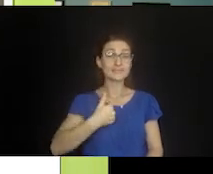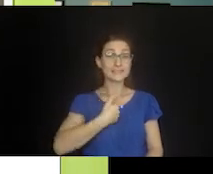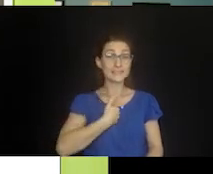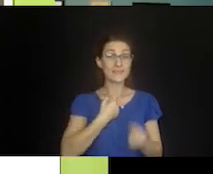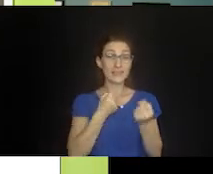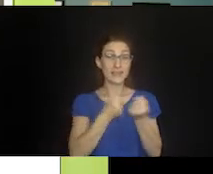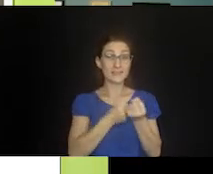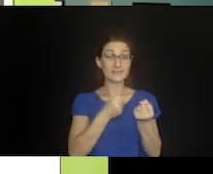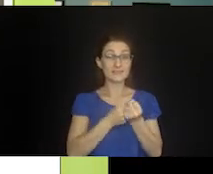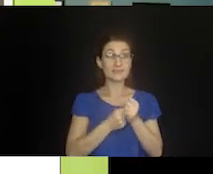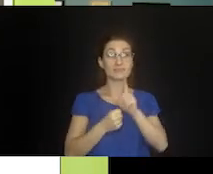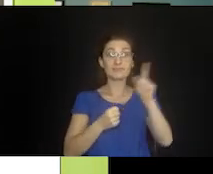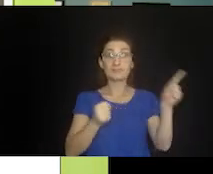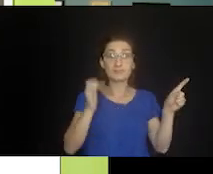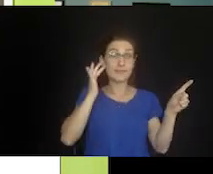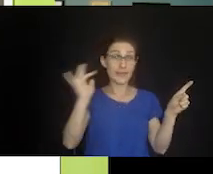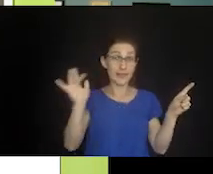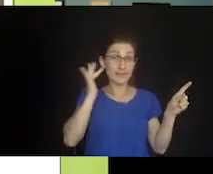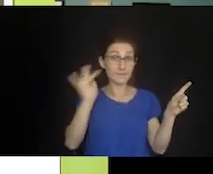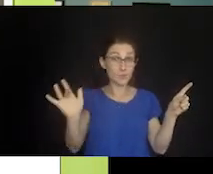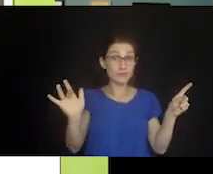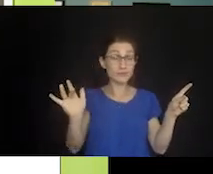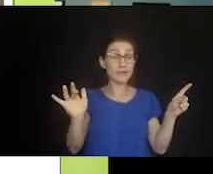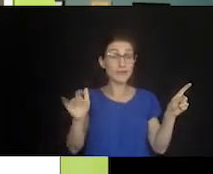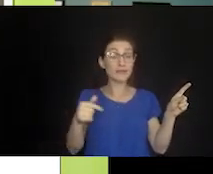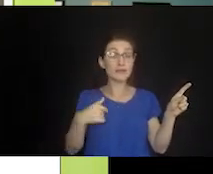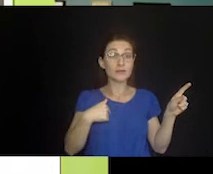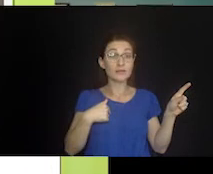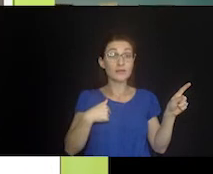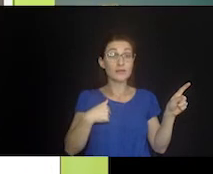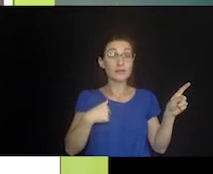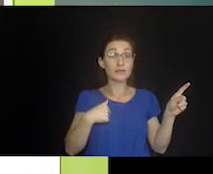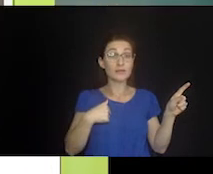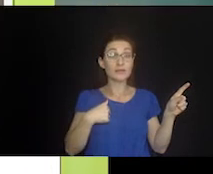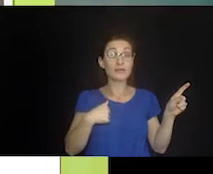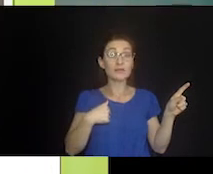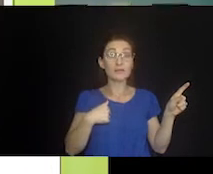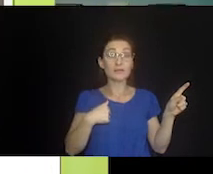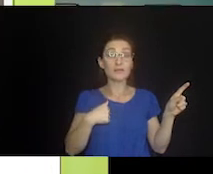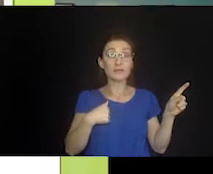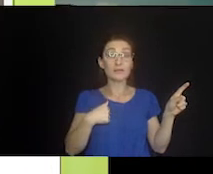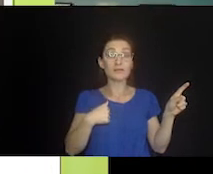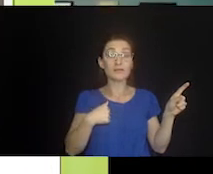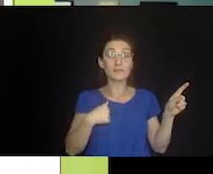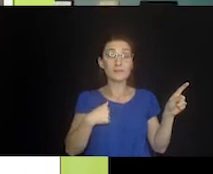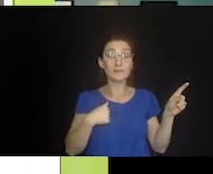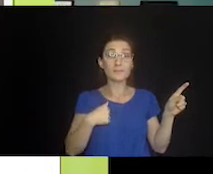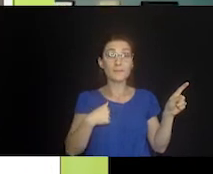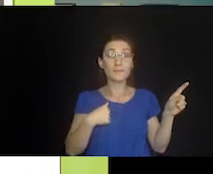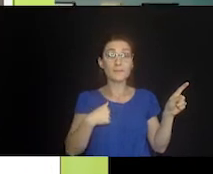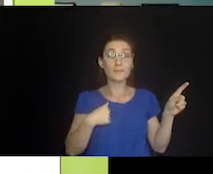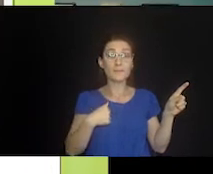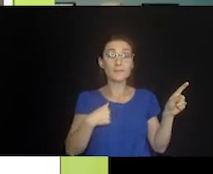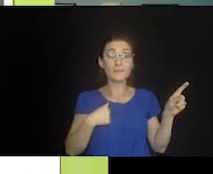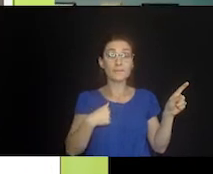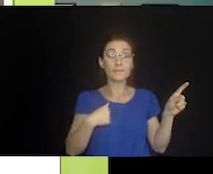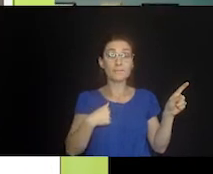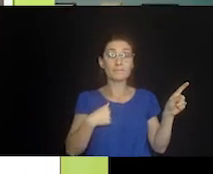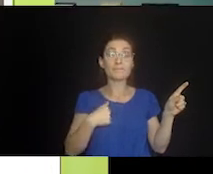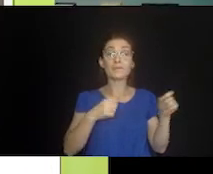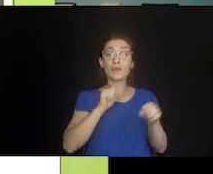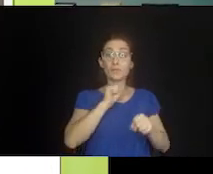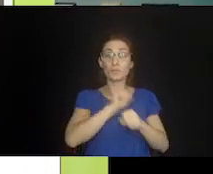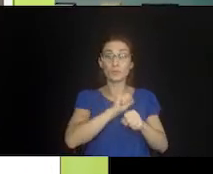because when I was doing self-advocacy in California, I was the president over